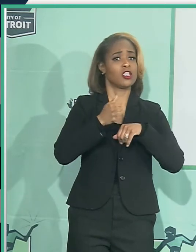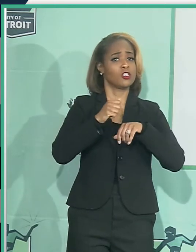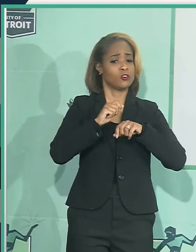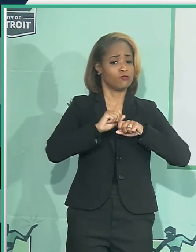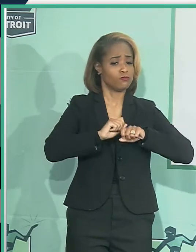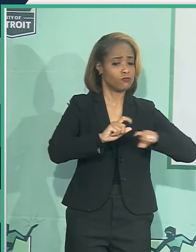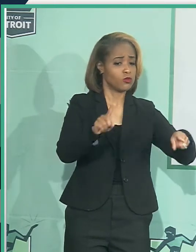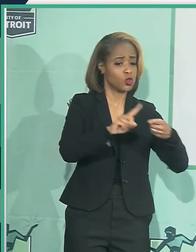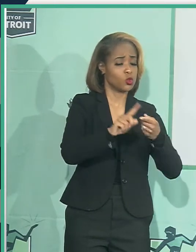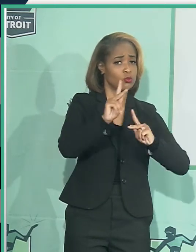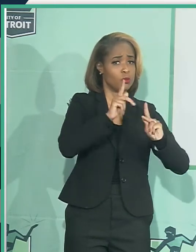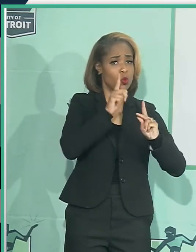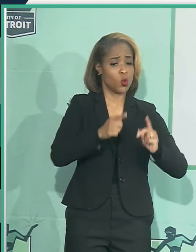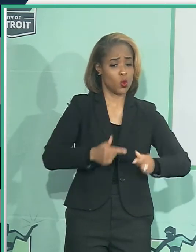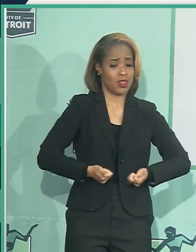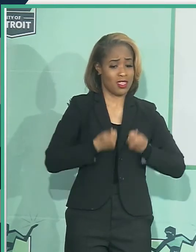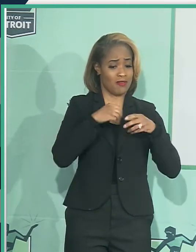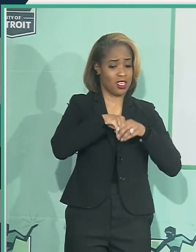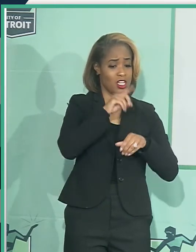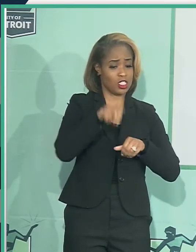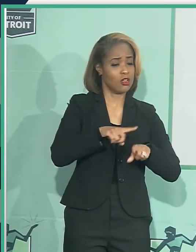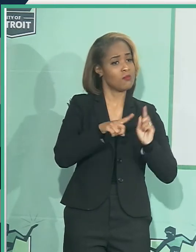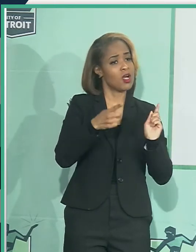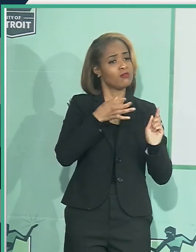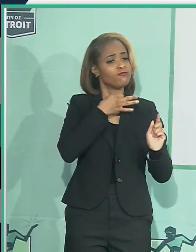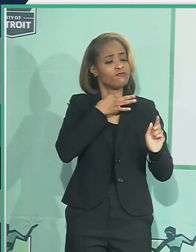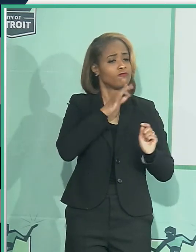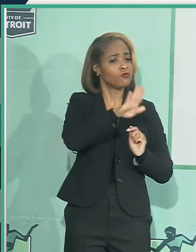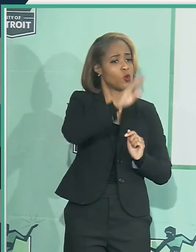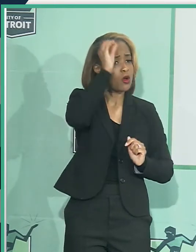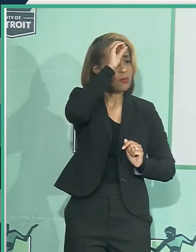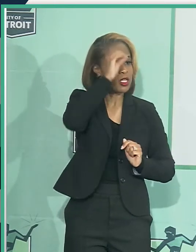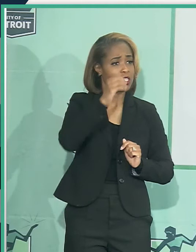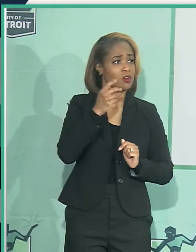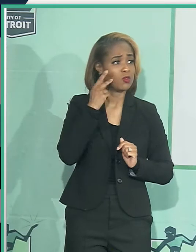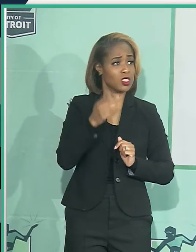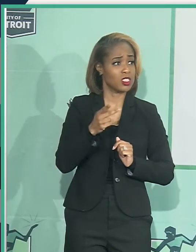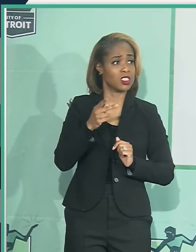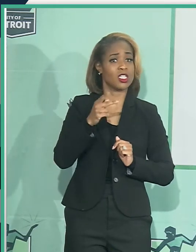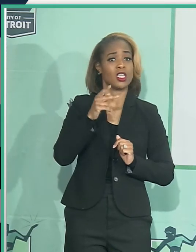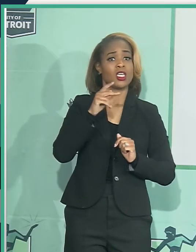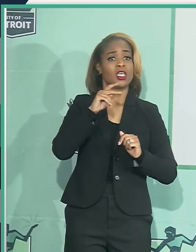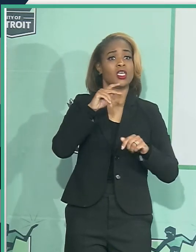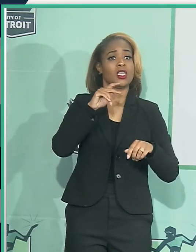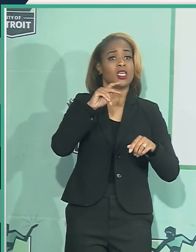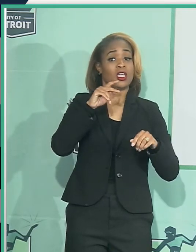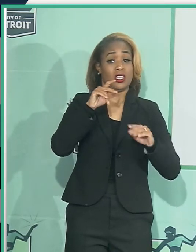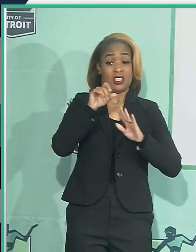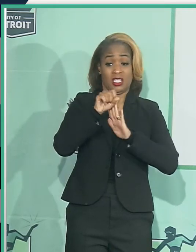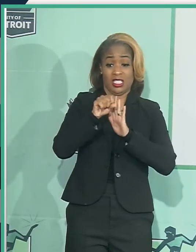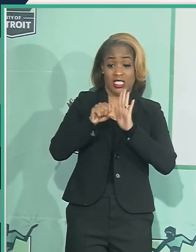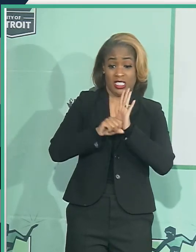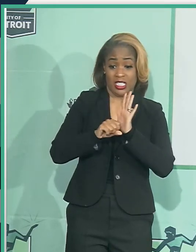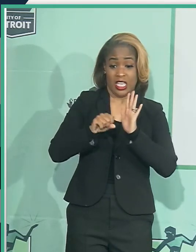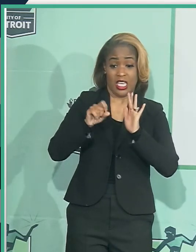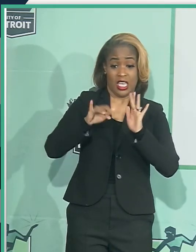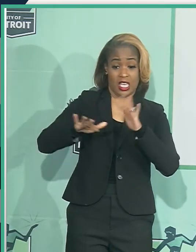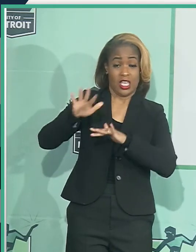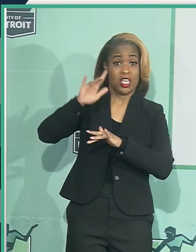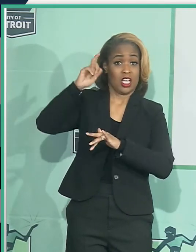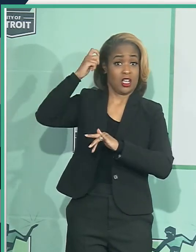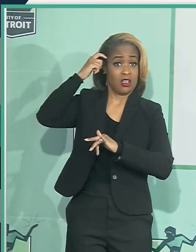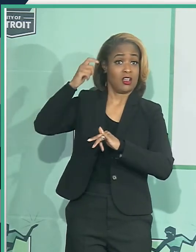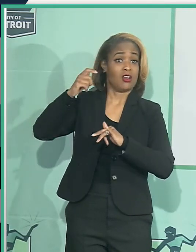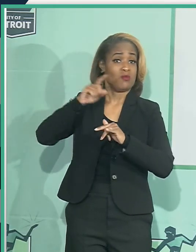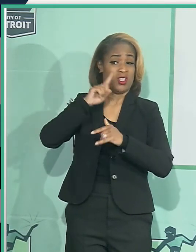residents. But I'm interested in your opinion when we see Macomb County Executive critical of the state. The governor has been repeatedly critical